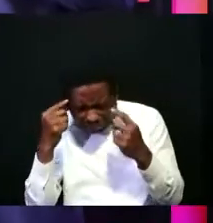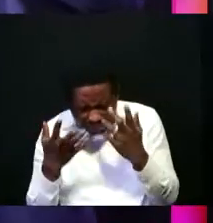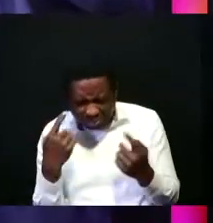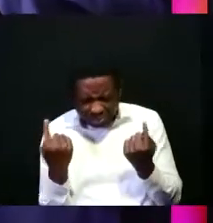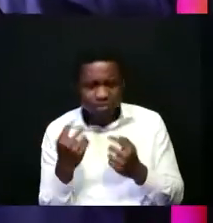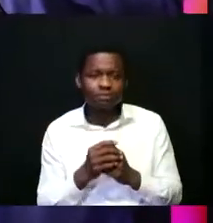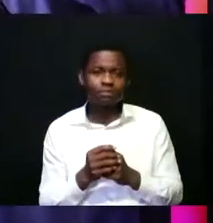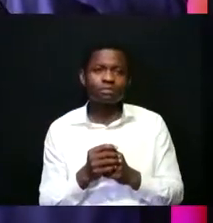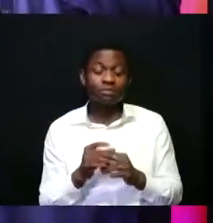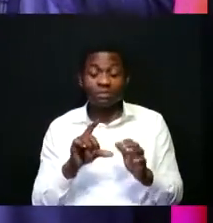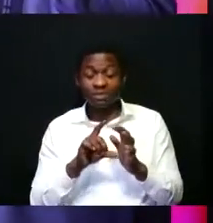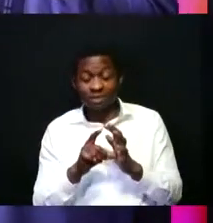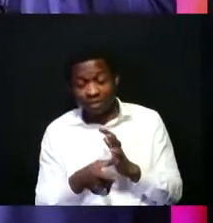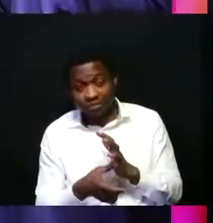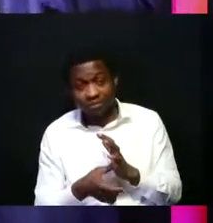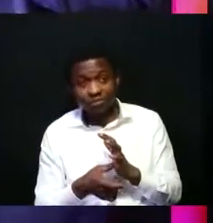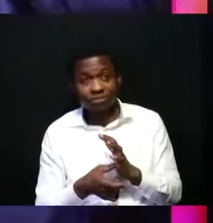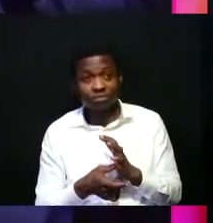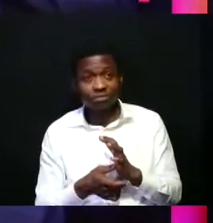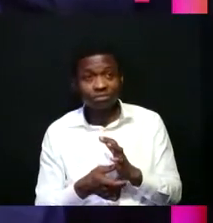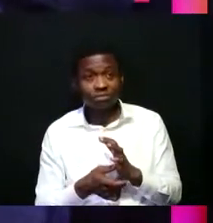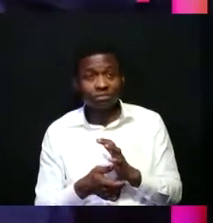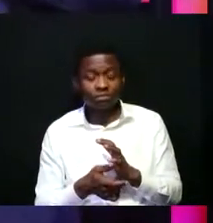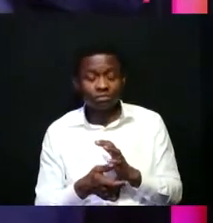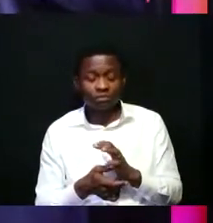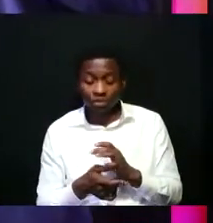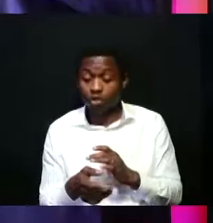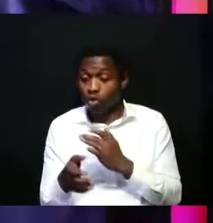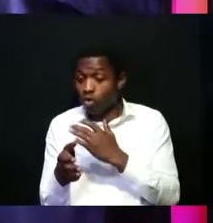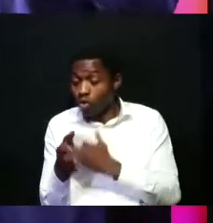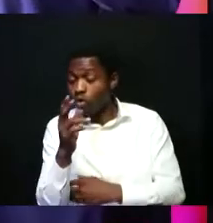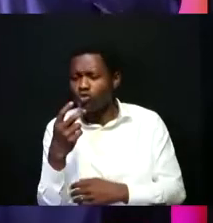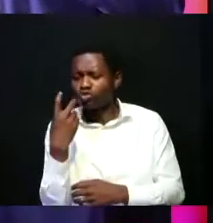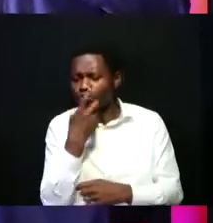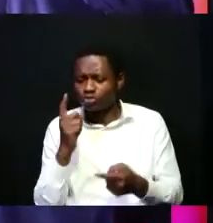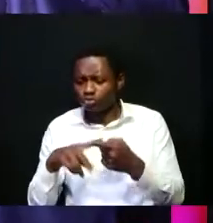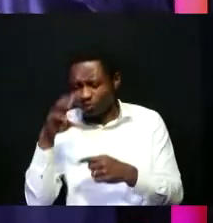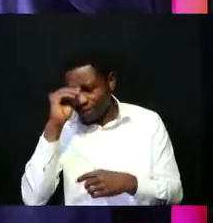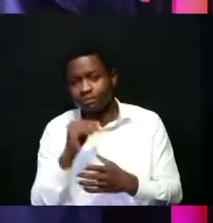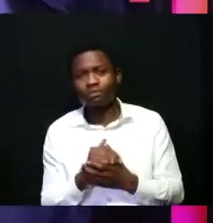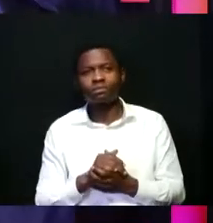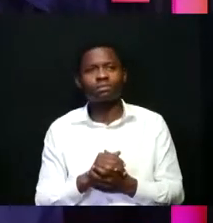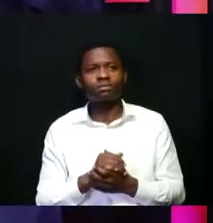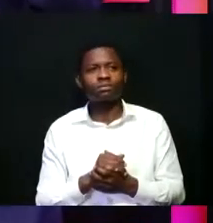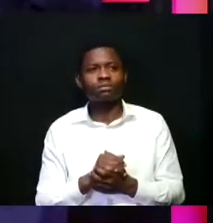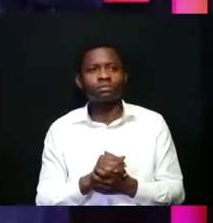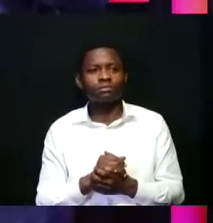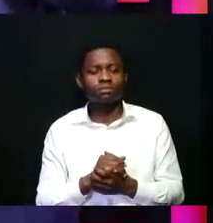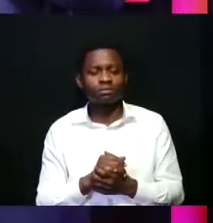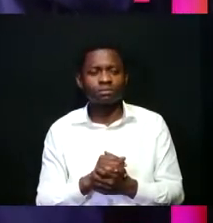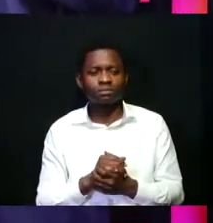then he says this. God speaks to men. And then he says that he does